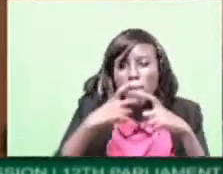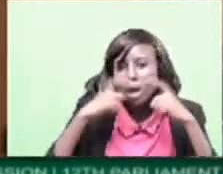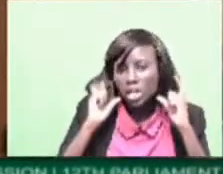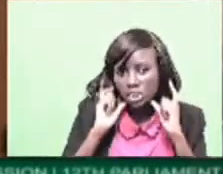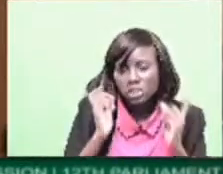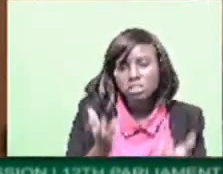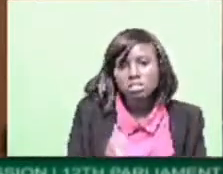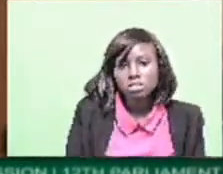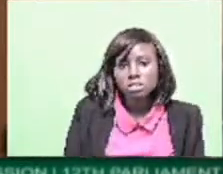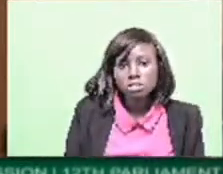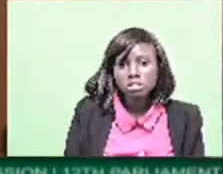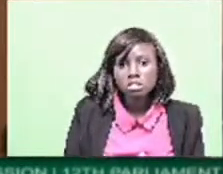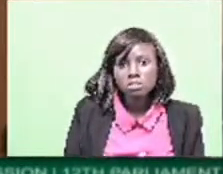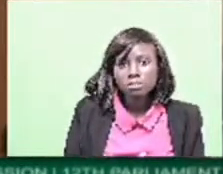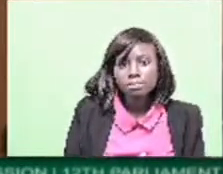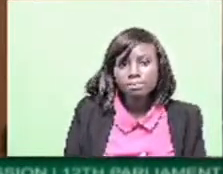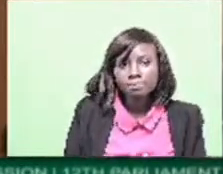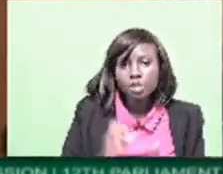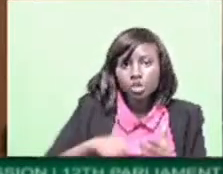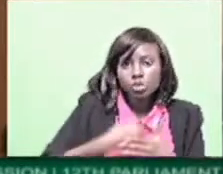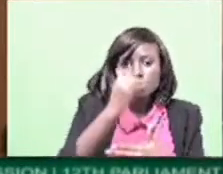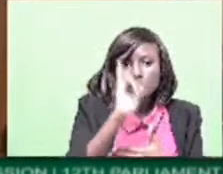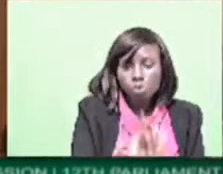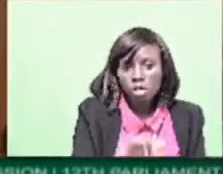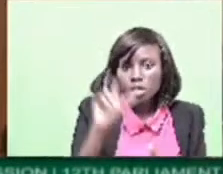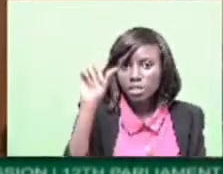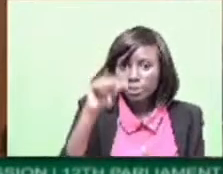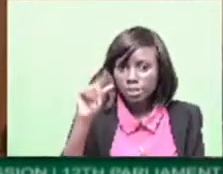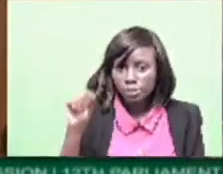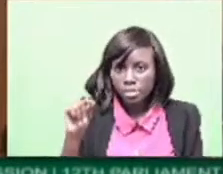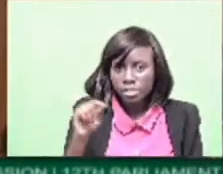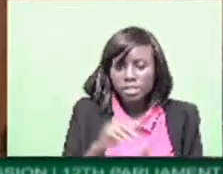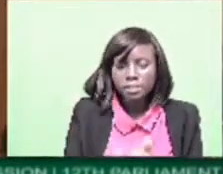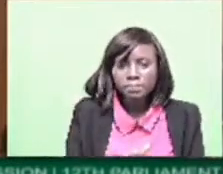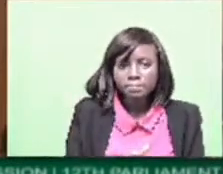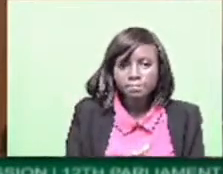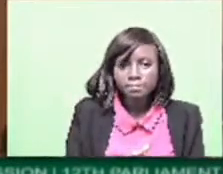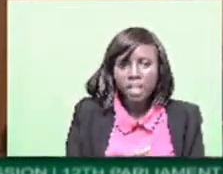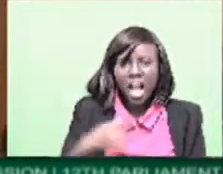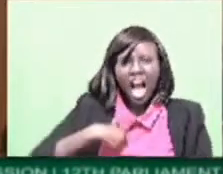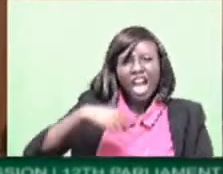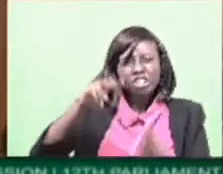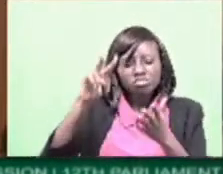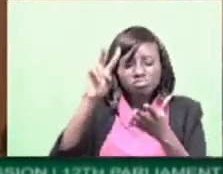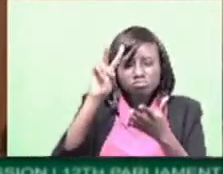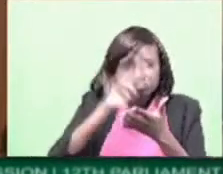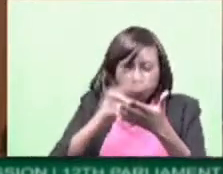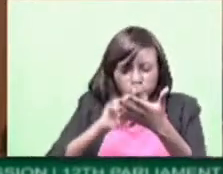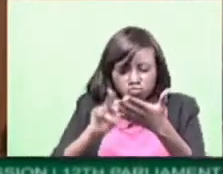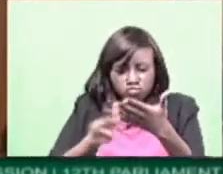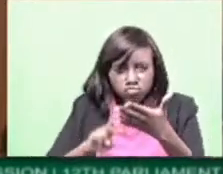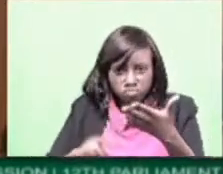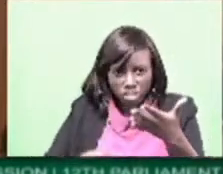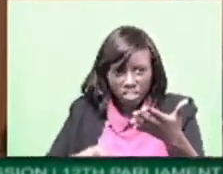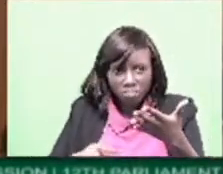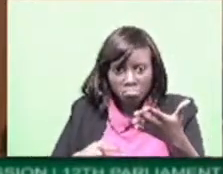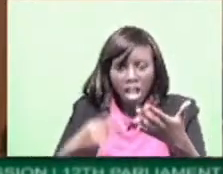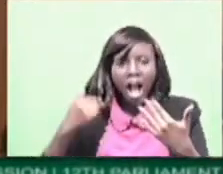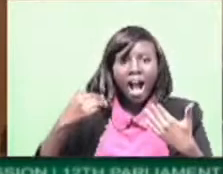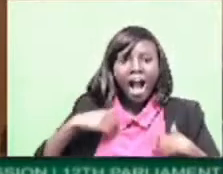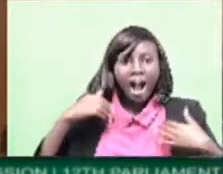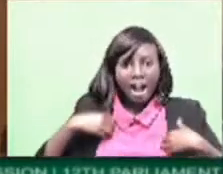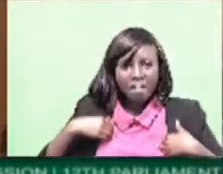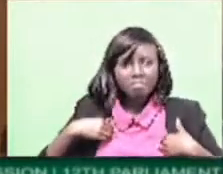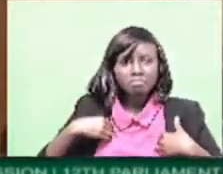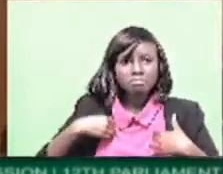July 2020 entitled Mass Exemptions During the COVID-19 Pandemic in New Frontier for Clinicians. The author